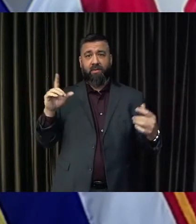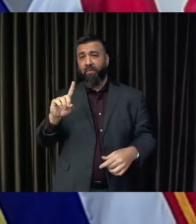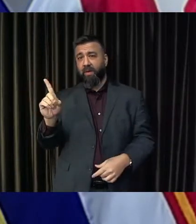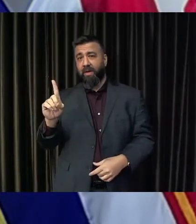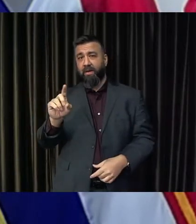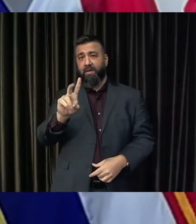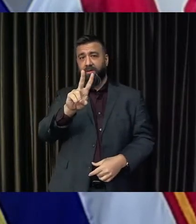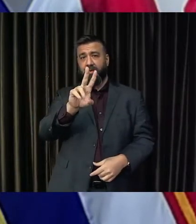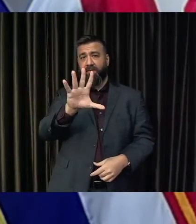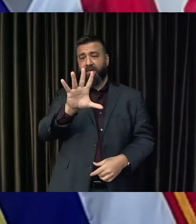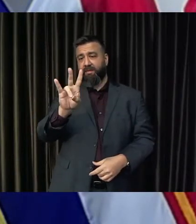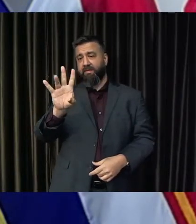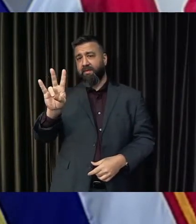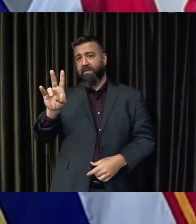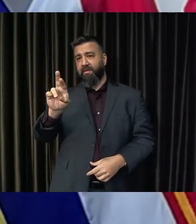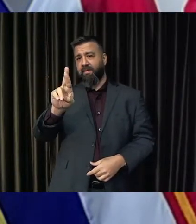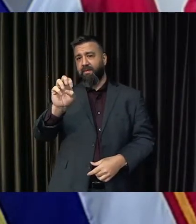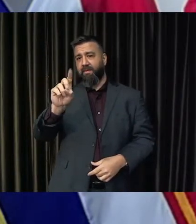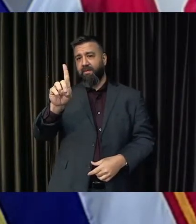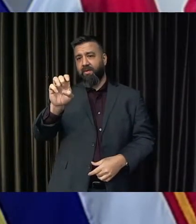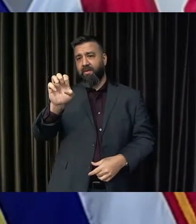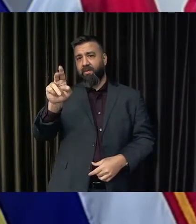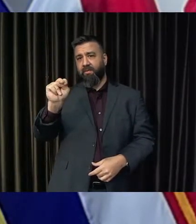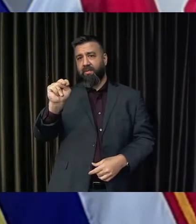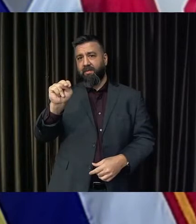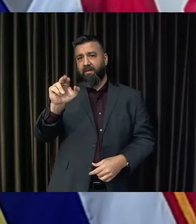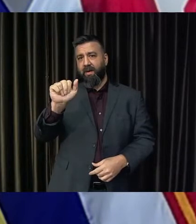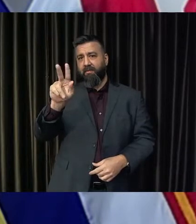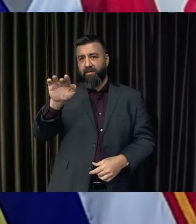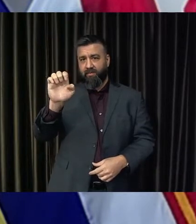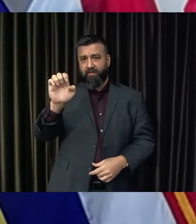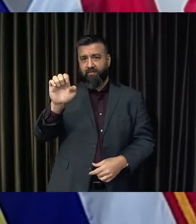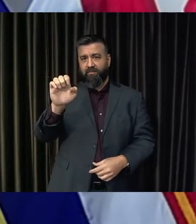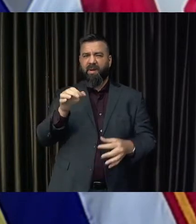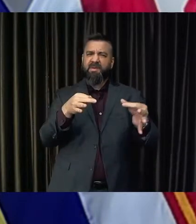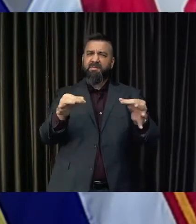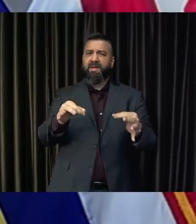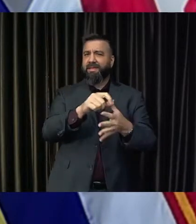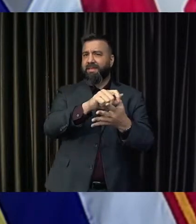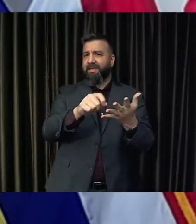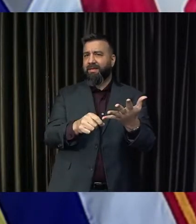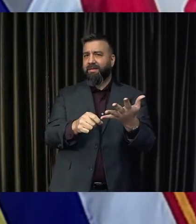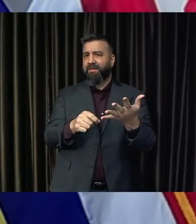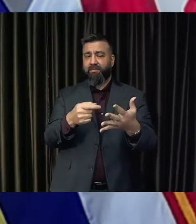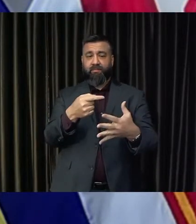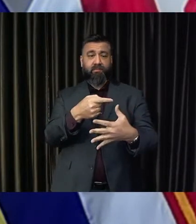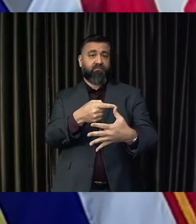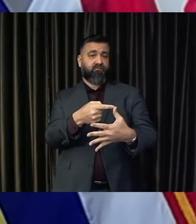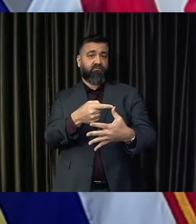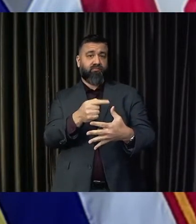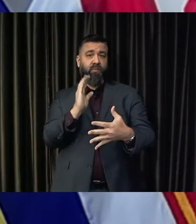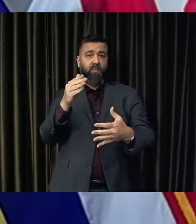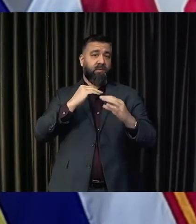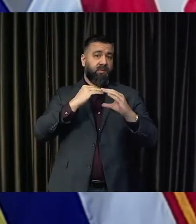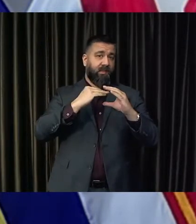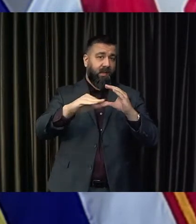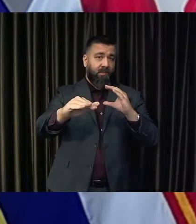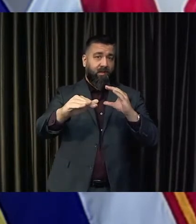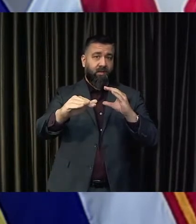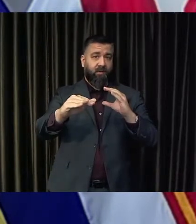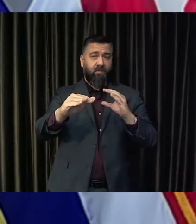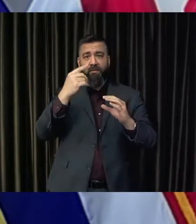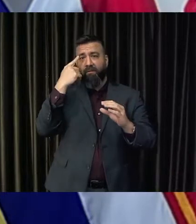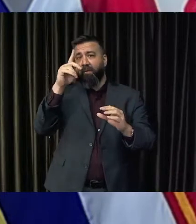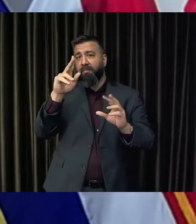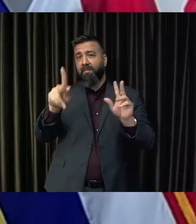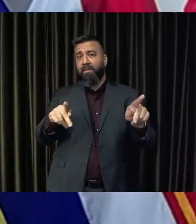2577 Redmond Avenue. So here are the details. We will send an email invitation to people who